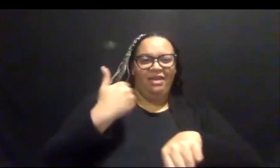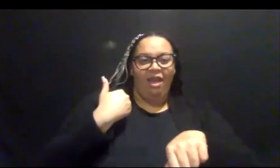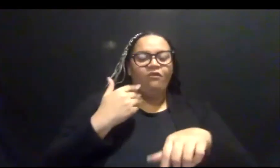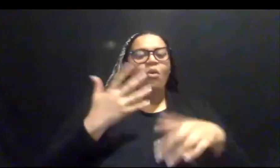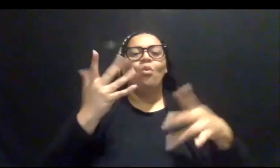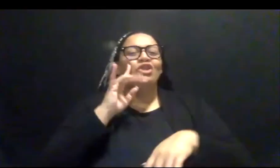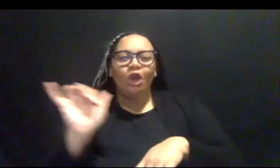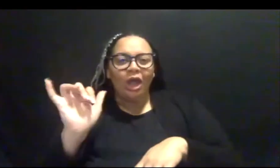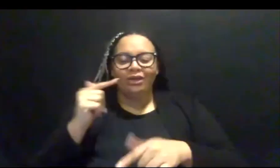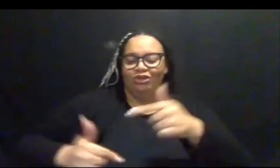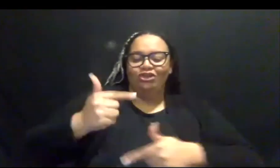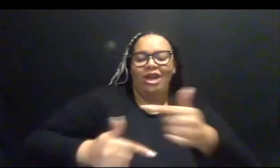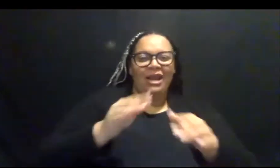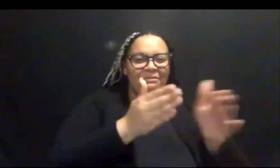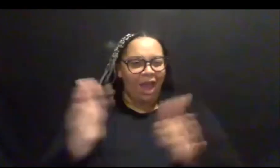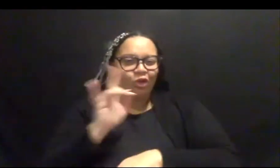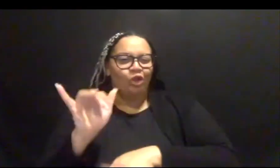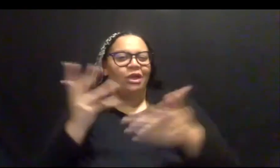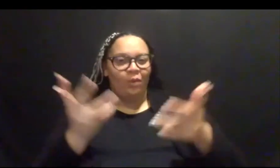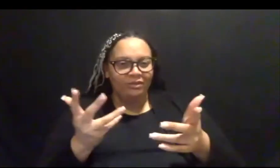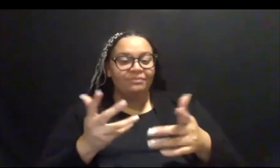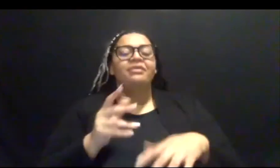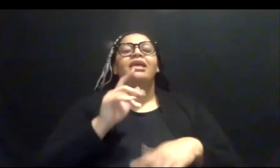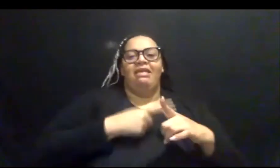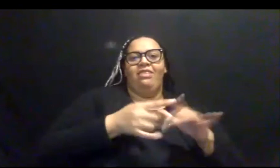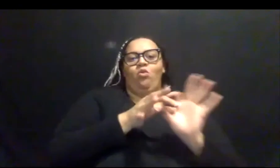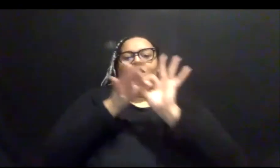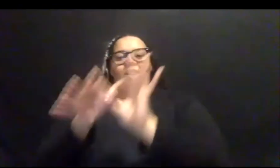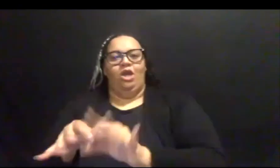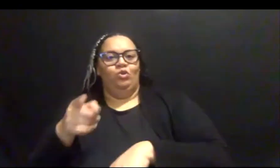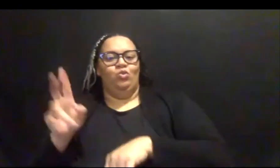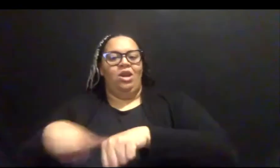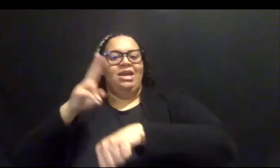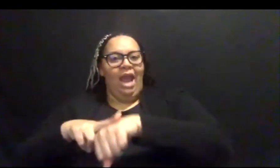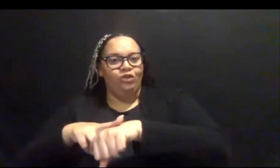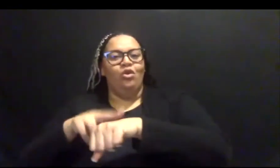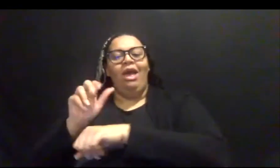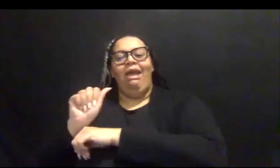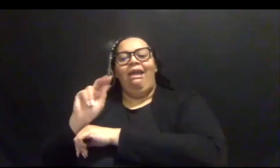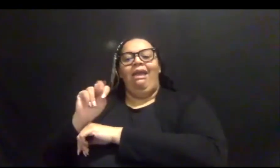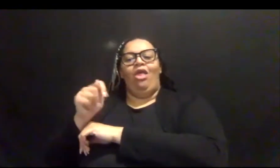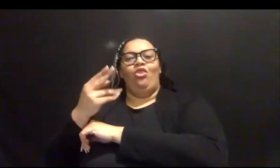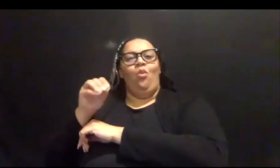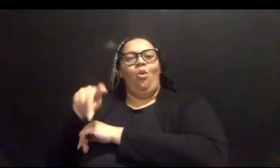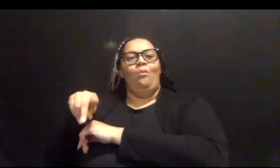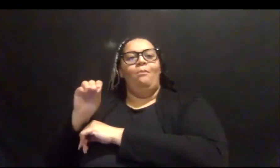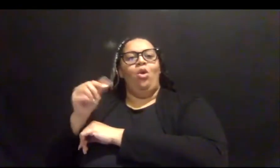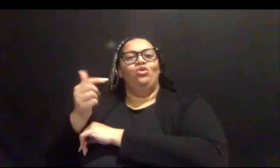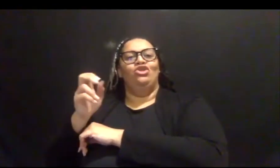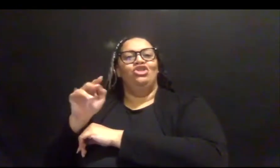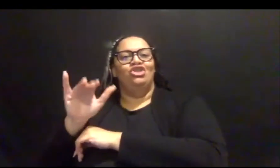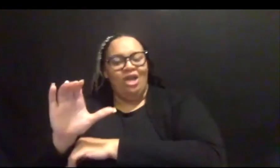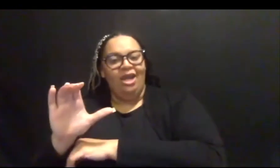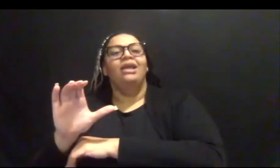then relate those patterns of diversity back to natural and anthropogenic features in the landscape. So it could